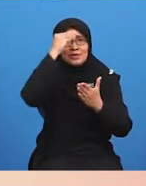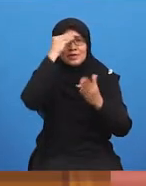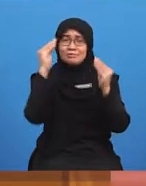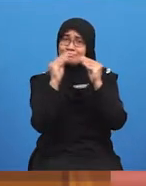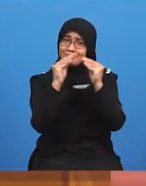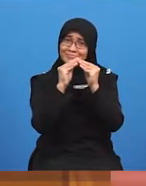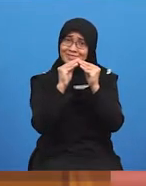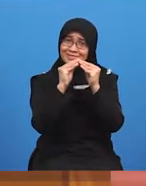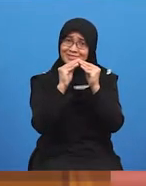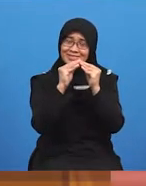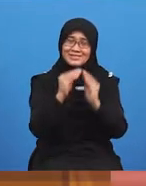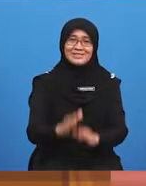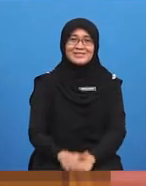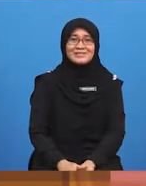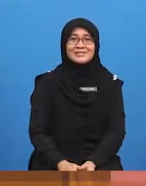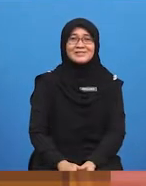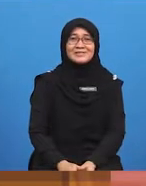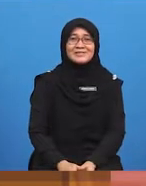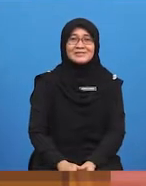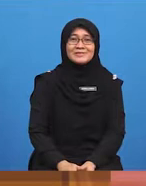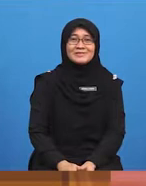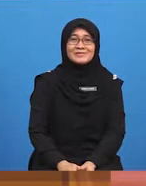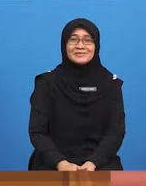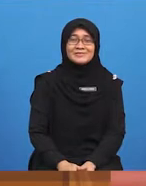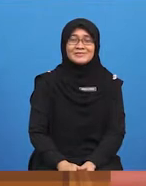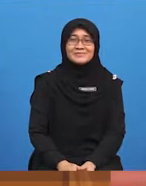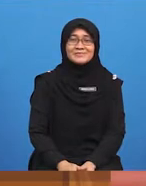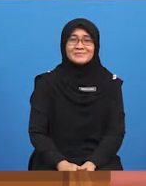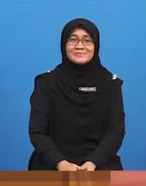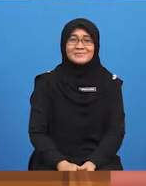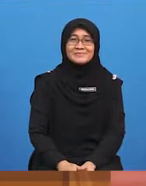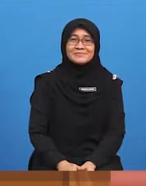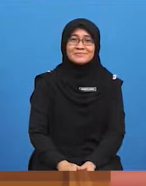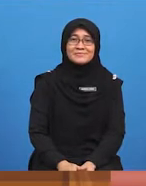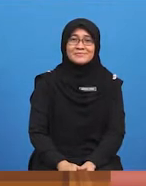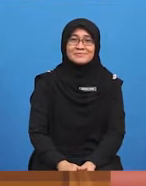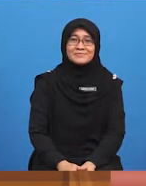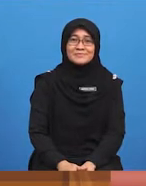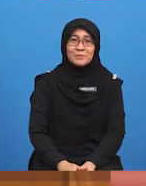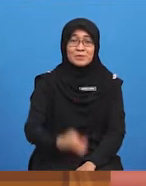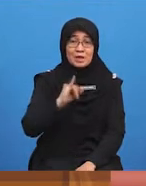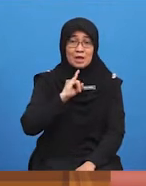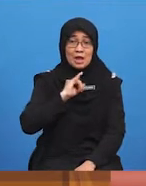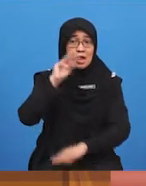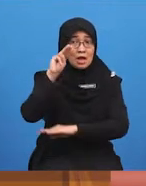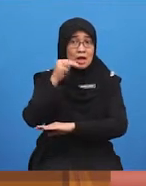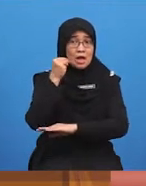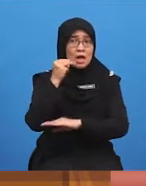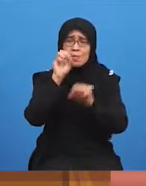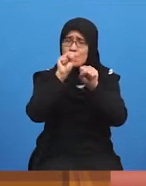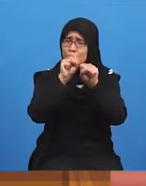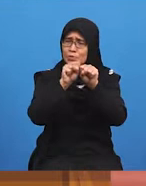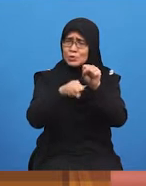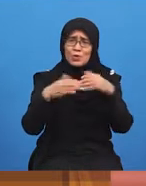more. Hey! You are using contractions, Yolo. You just said, I'm so happy.